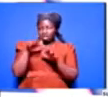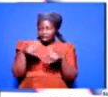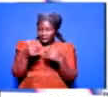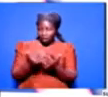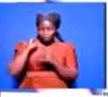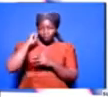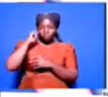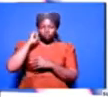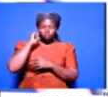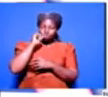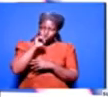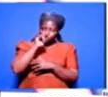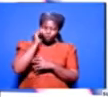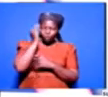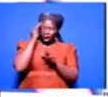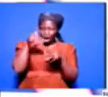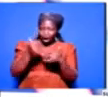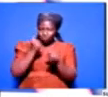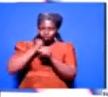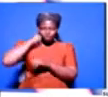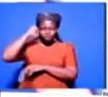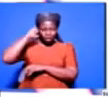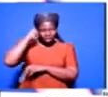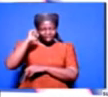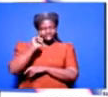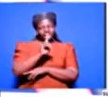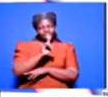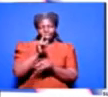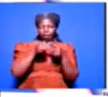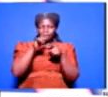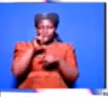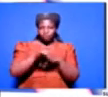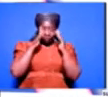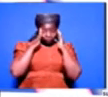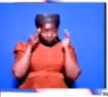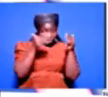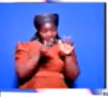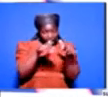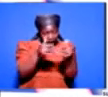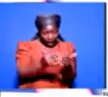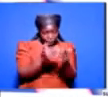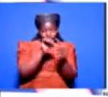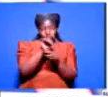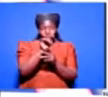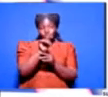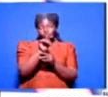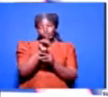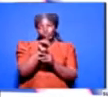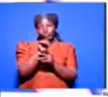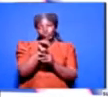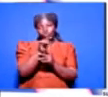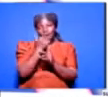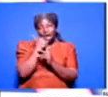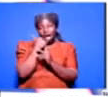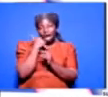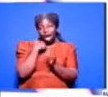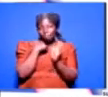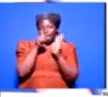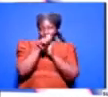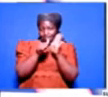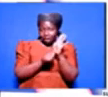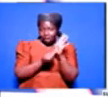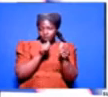are. Let us concentrate more on how agenda-oriented of a person you are. Because if we had